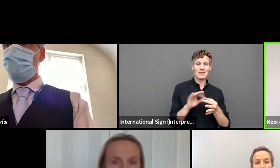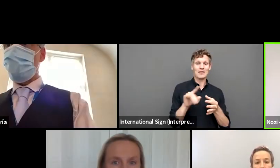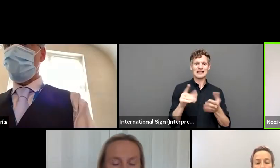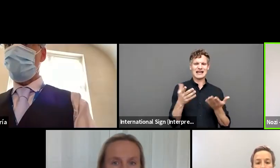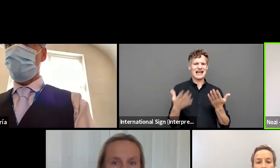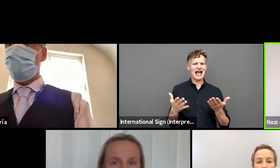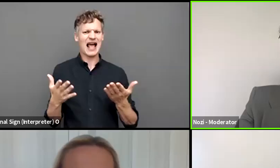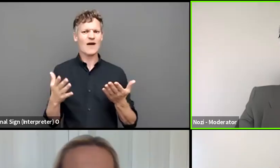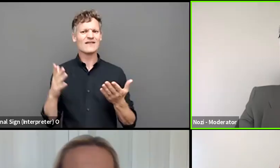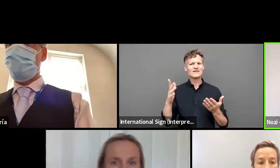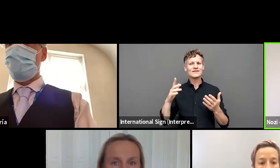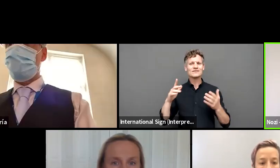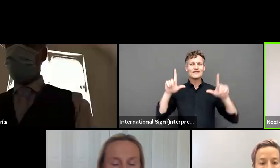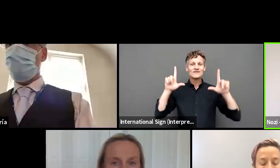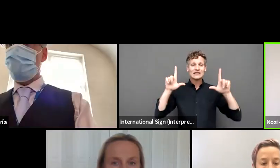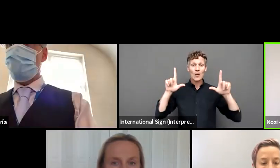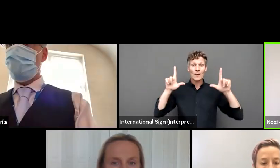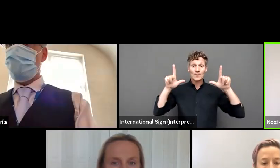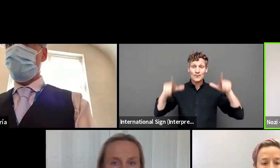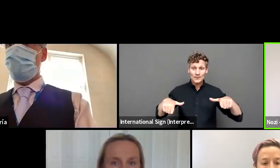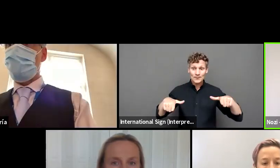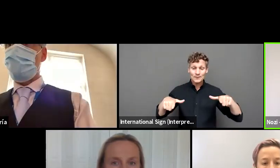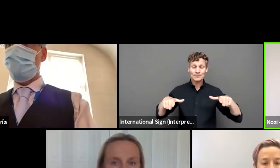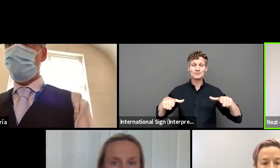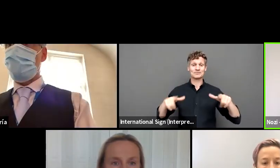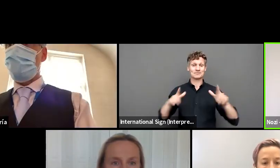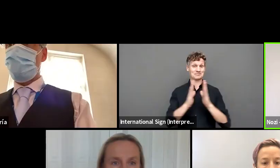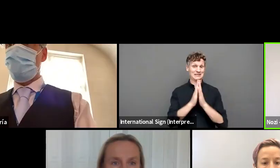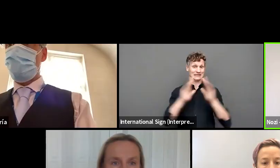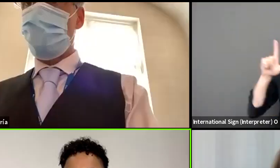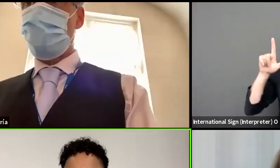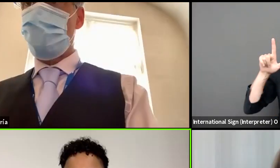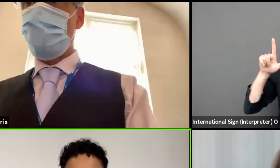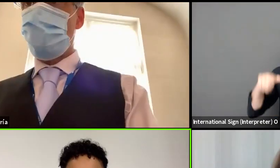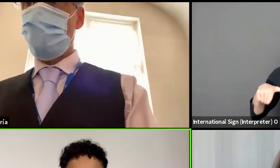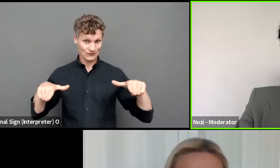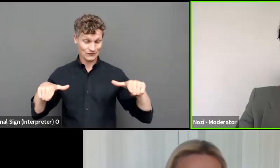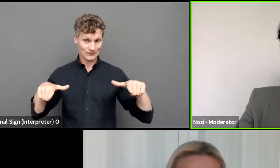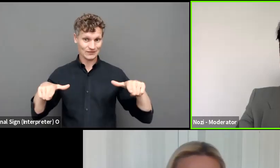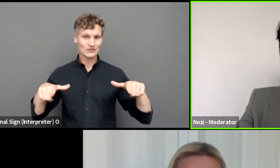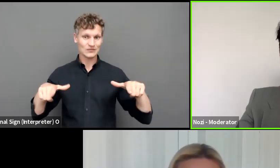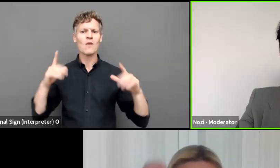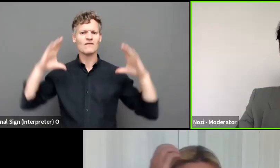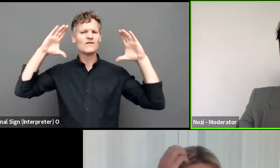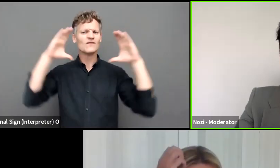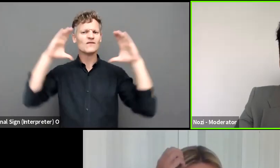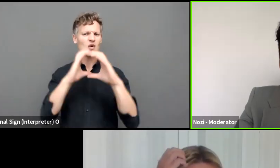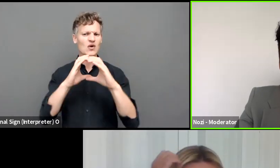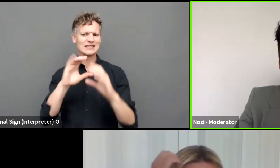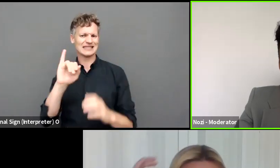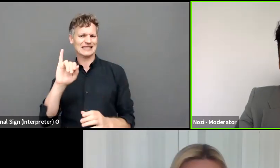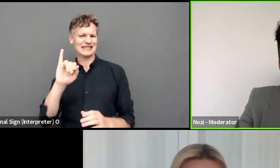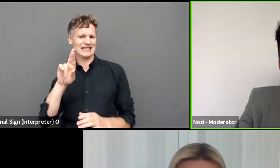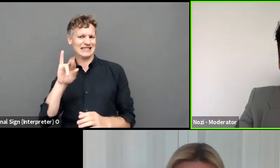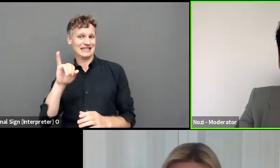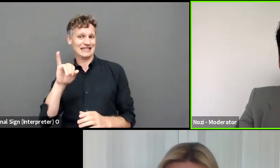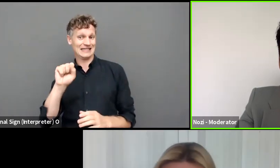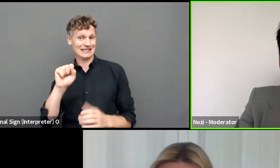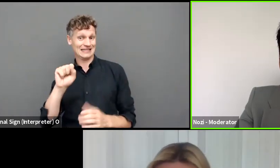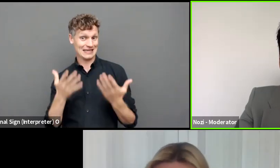video on mute, her video off, so that we can just focus on Iris for this question. So Iris, here we